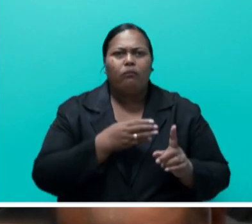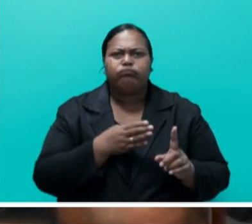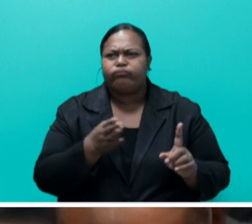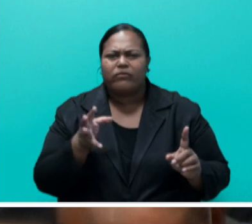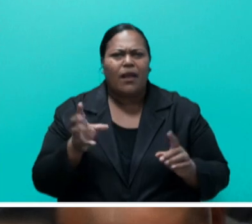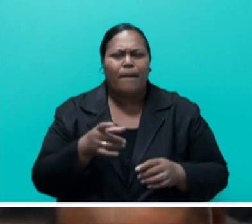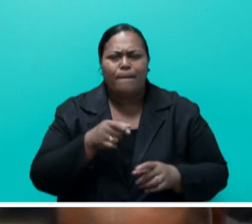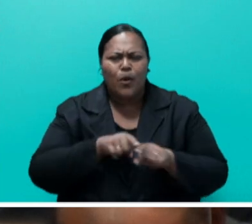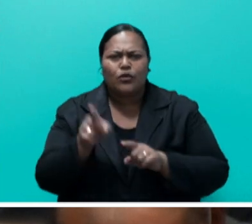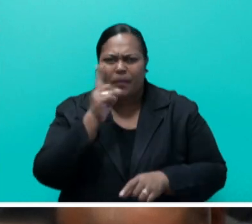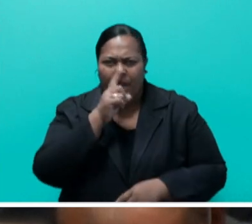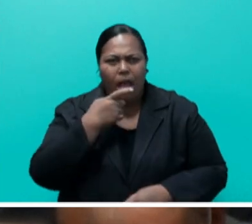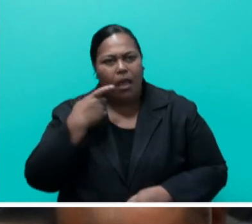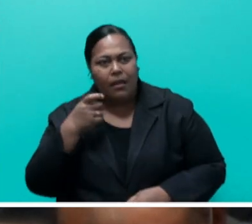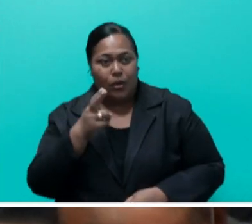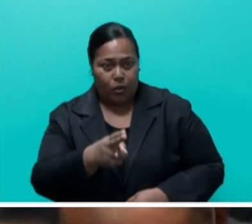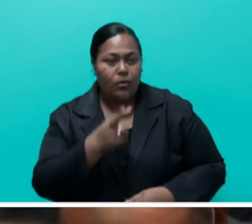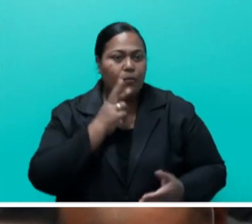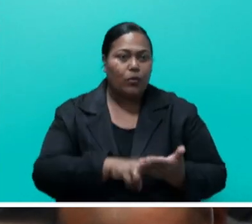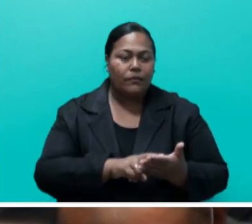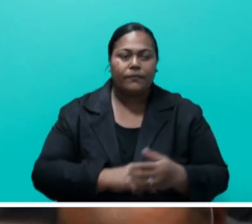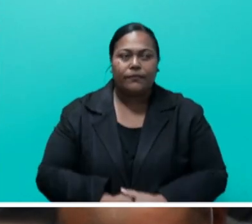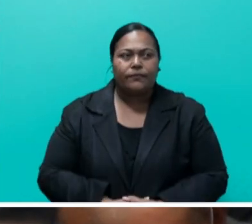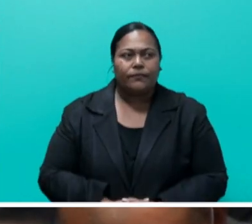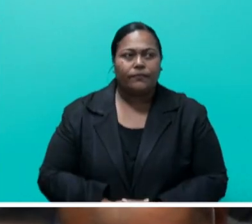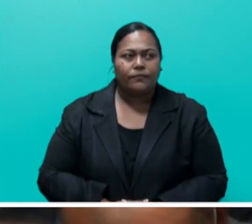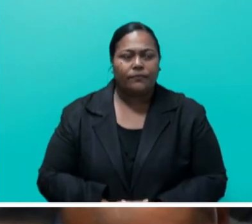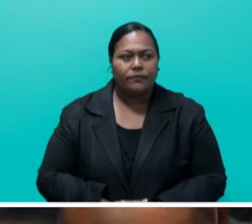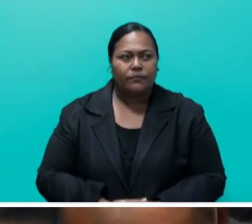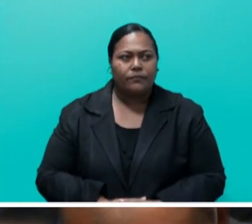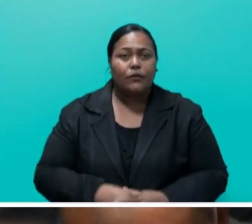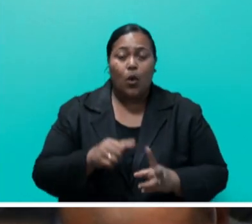of people in that particular report. I would like to say, though, Honourable